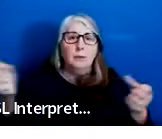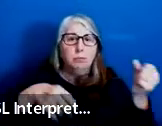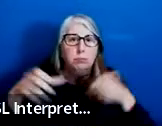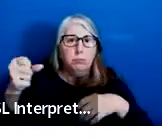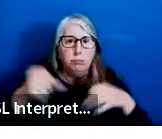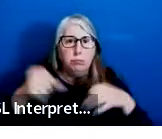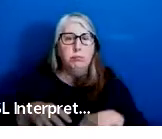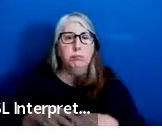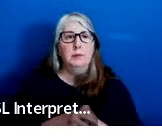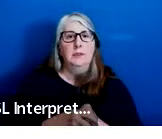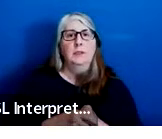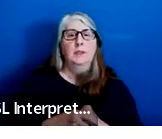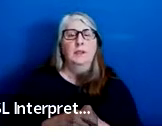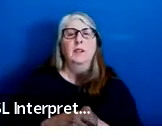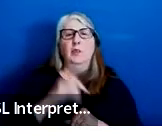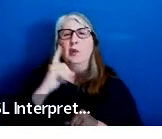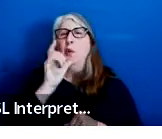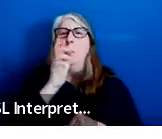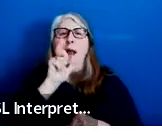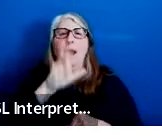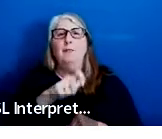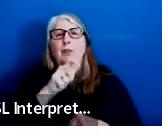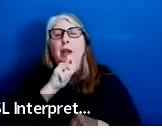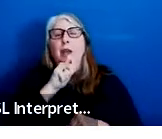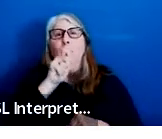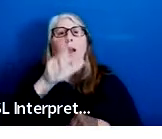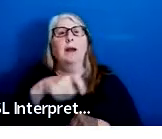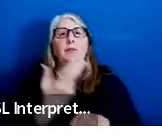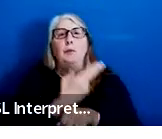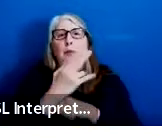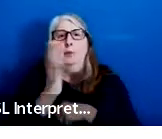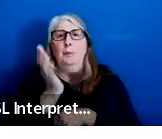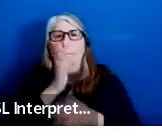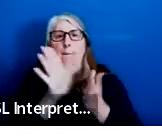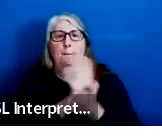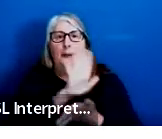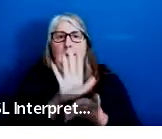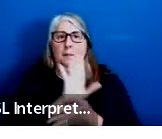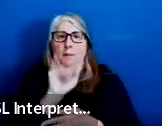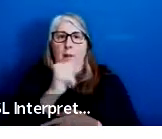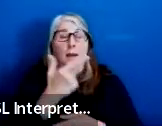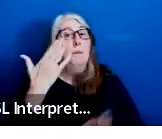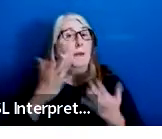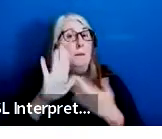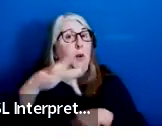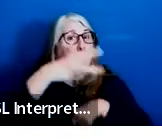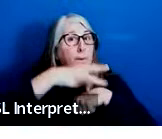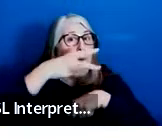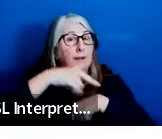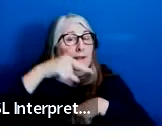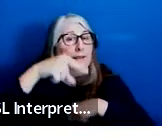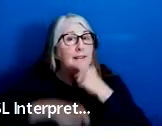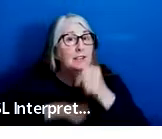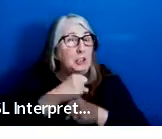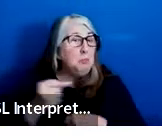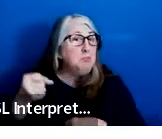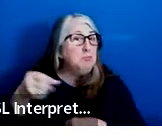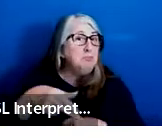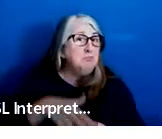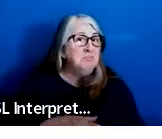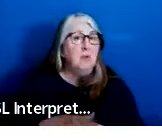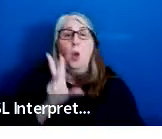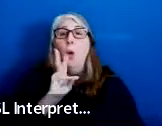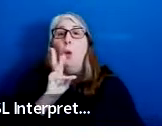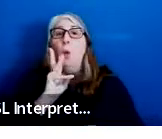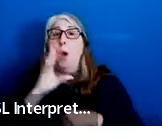bag outside, and maybe try your pumpkin this year, maybe try, some watermelon rinds,